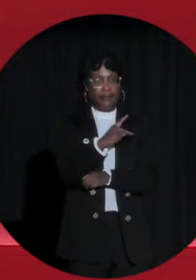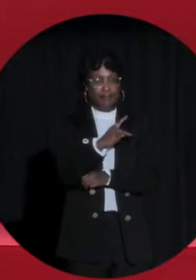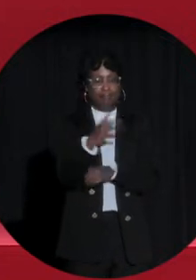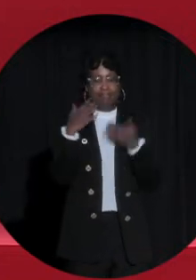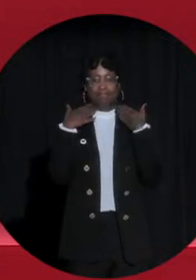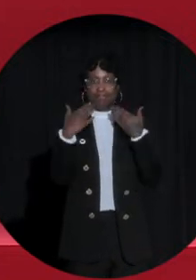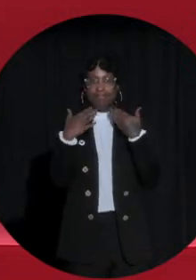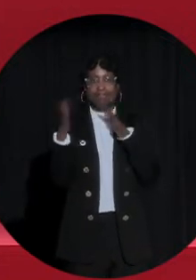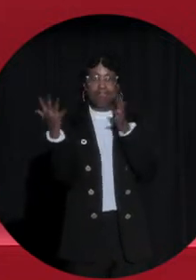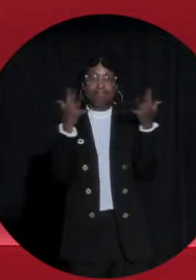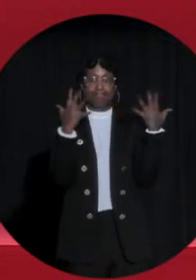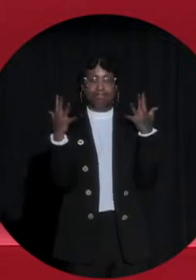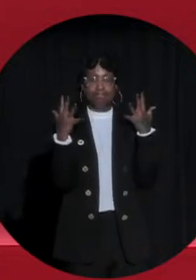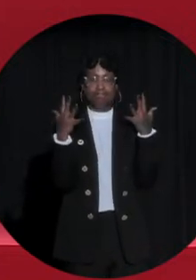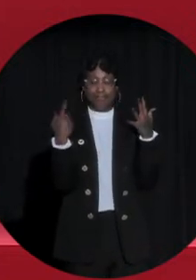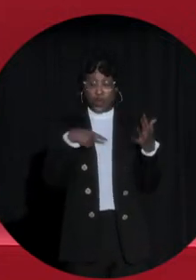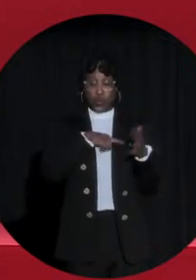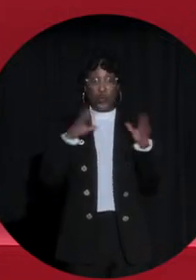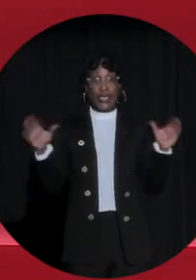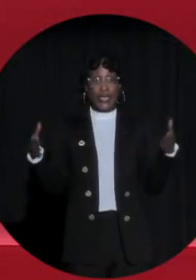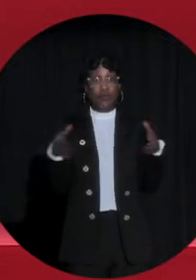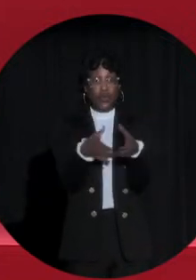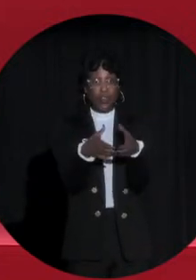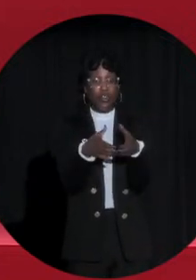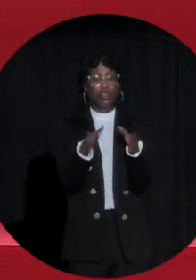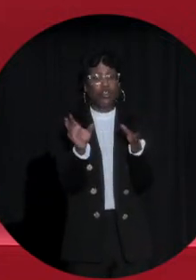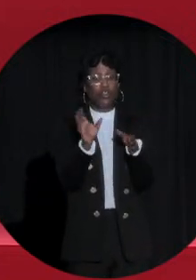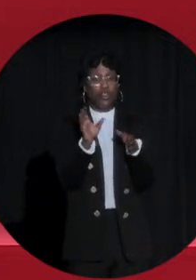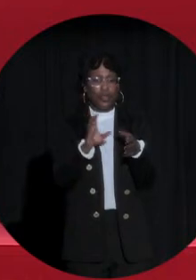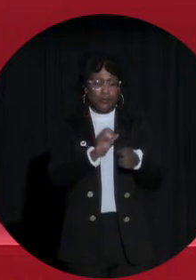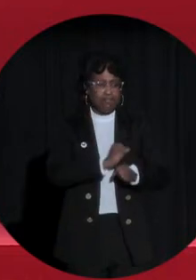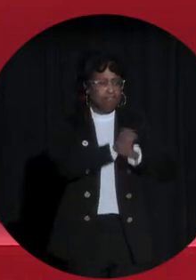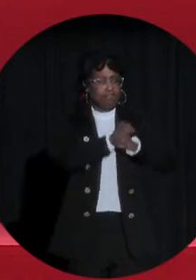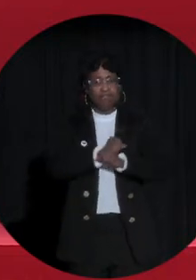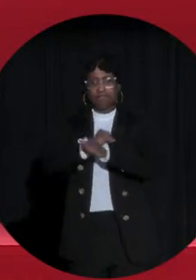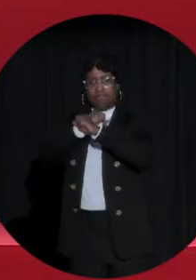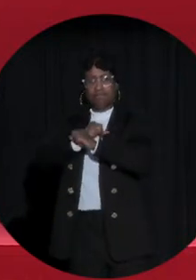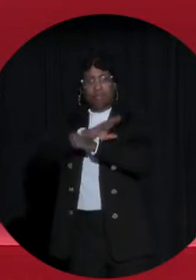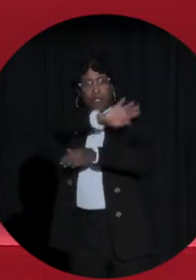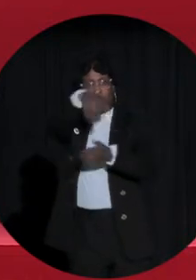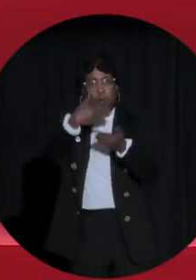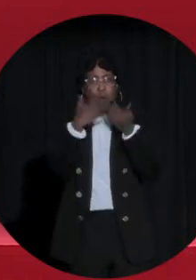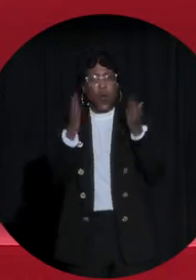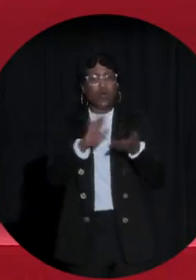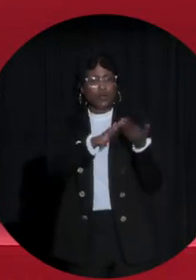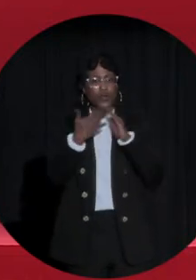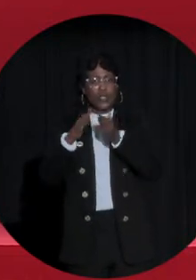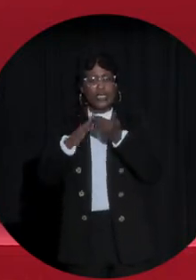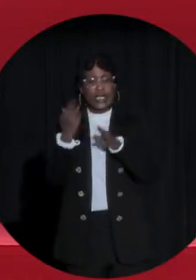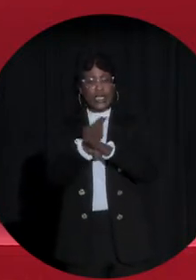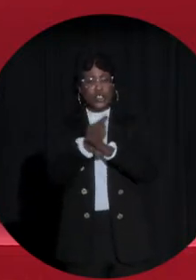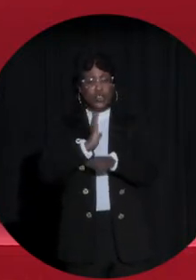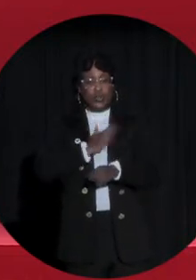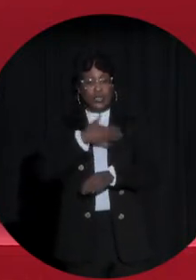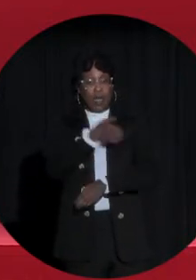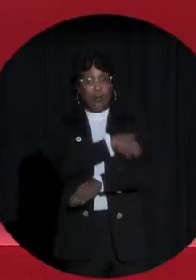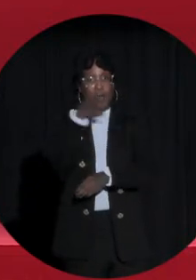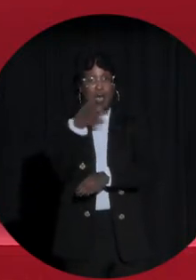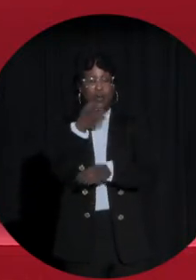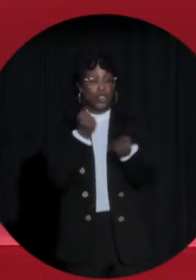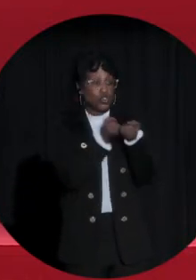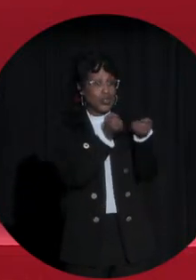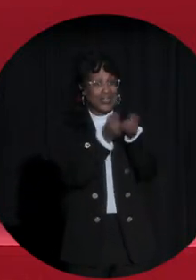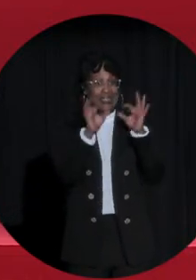We came together to protect the whole community, and we used our power to assist families and local businesses,